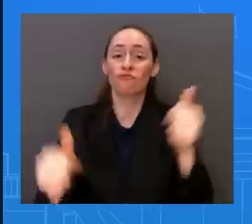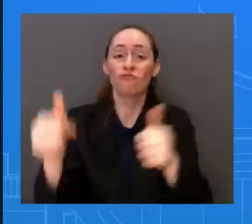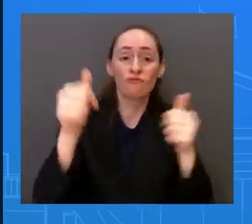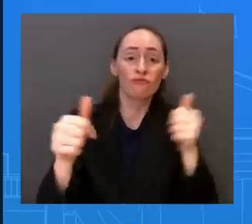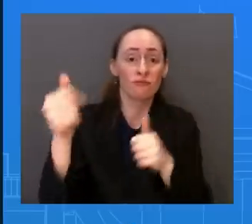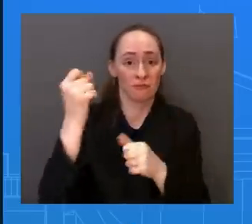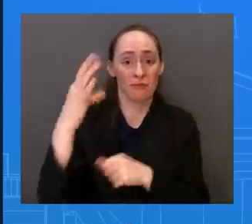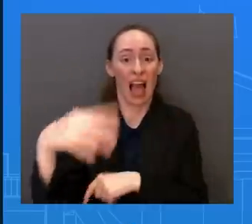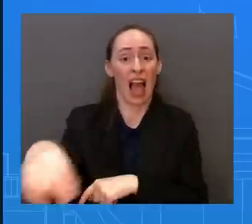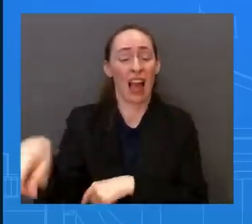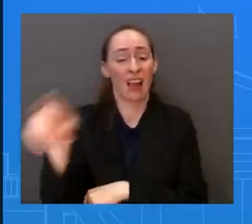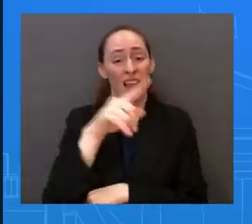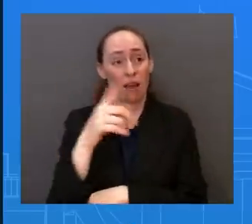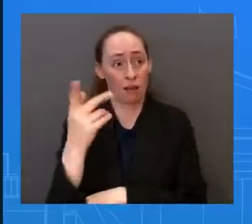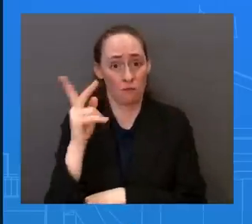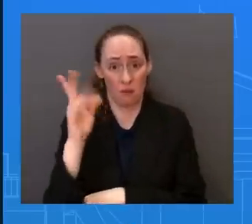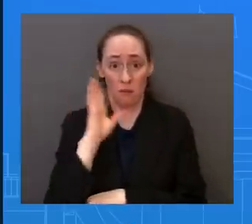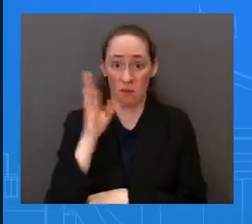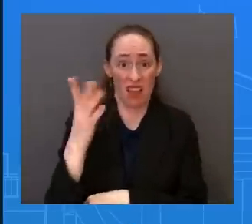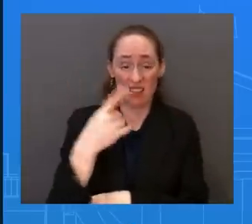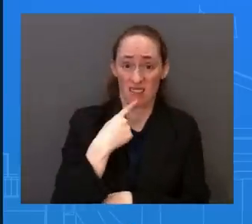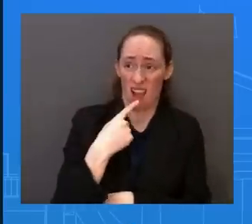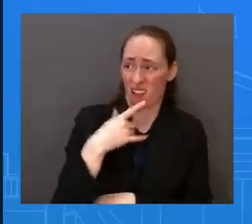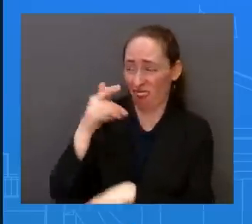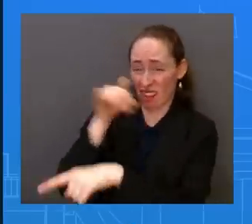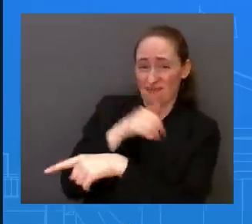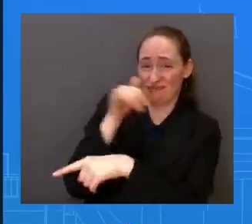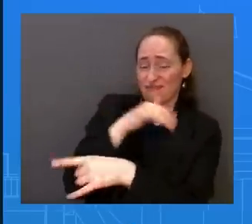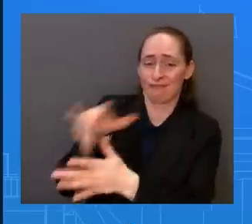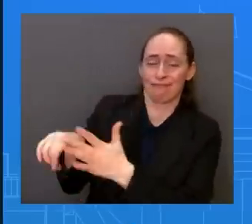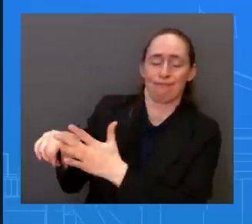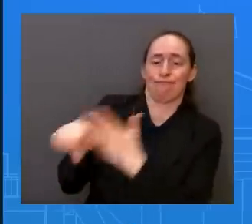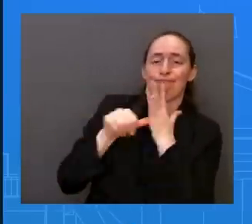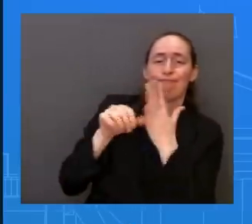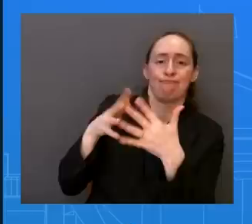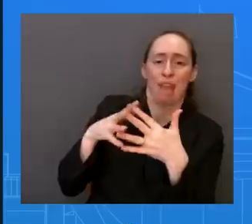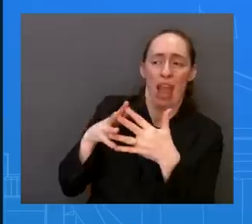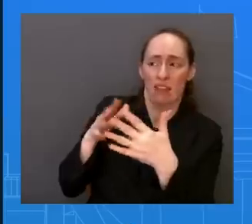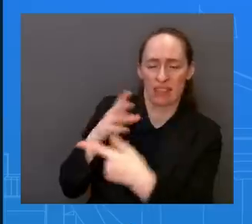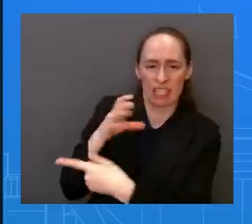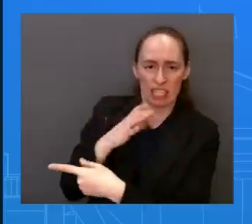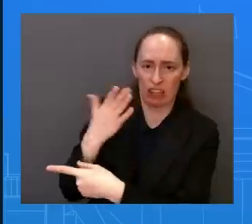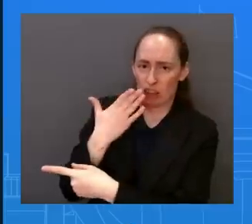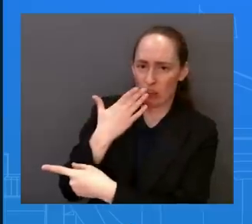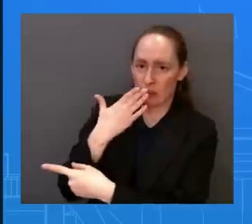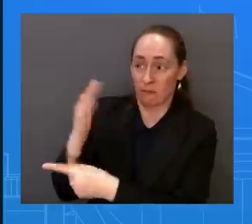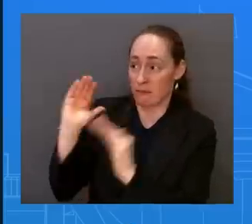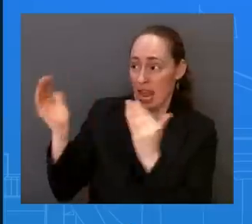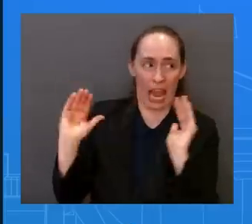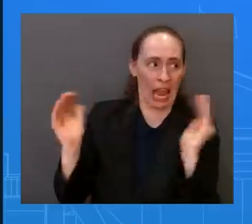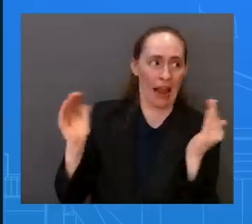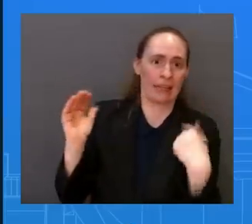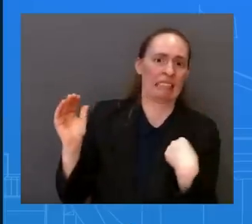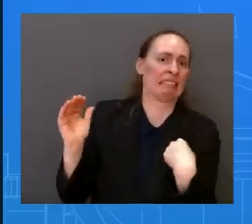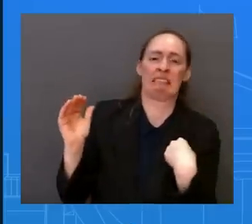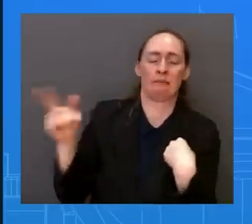better positioned than almost any other country, that the opportunity to invest in the United States is something that people are enthusiastic about.